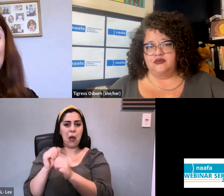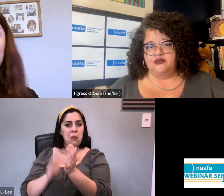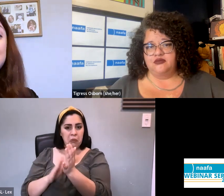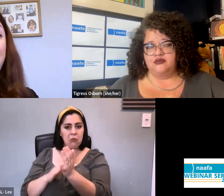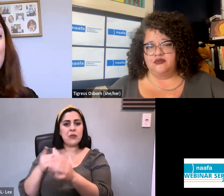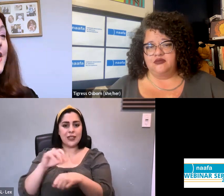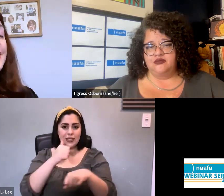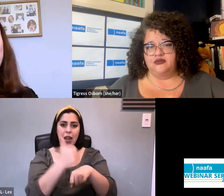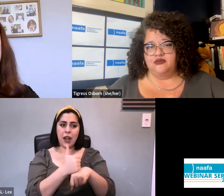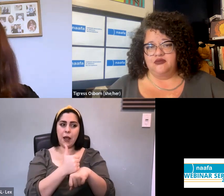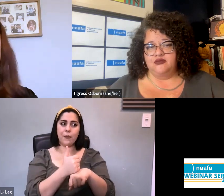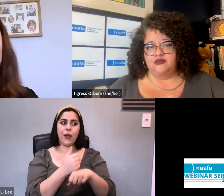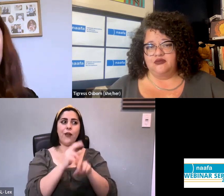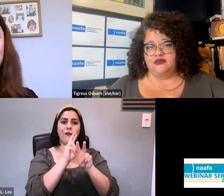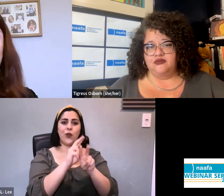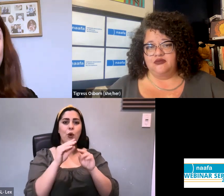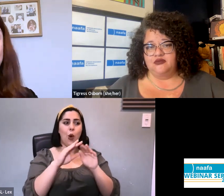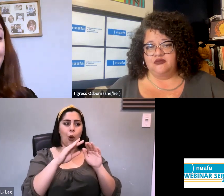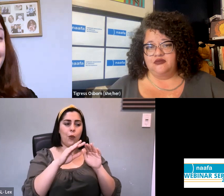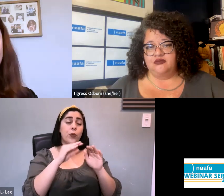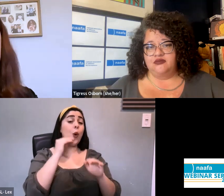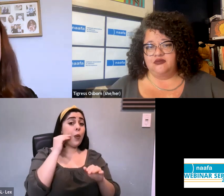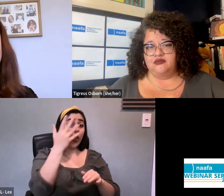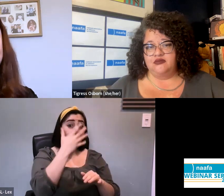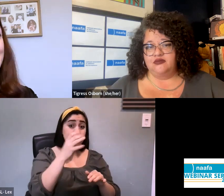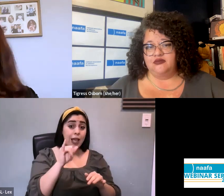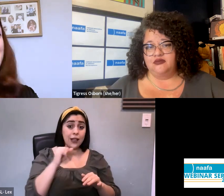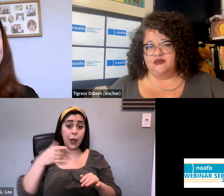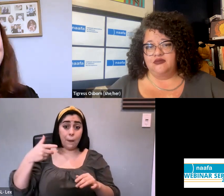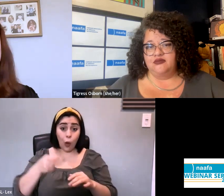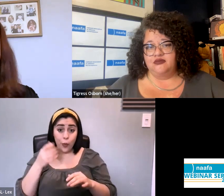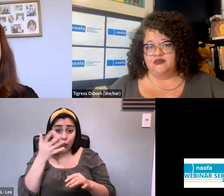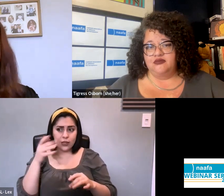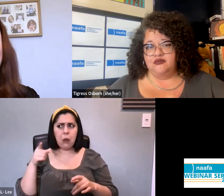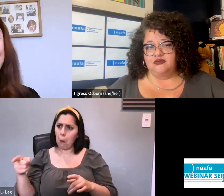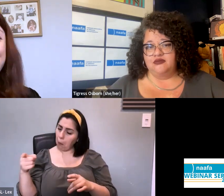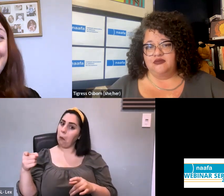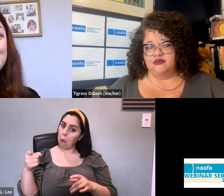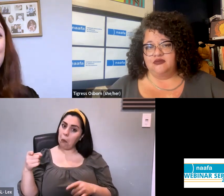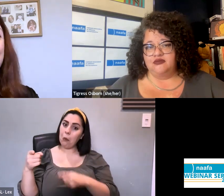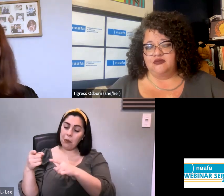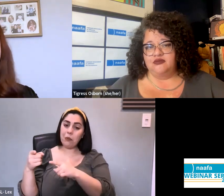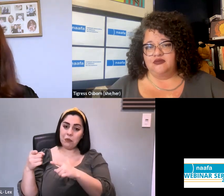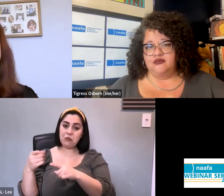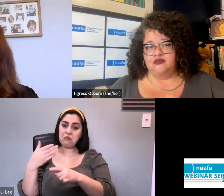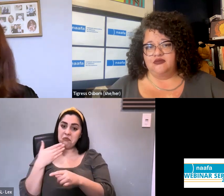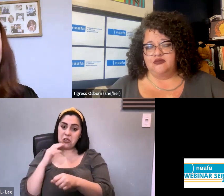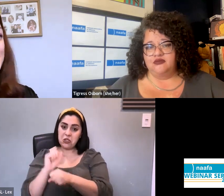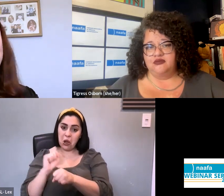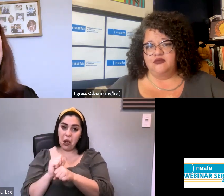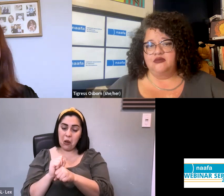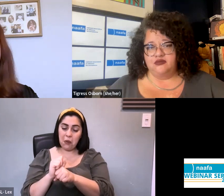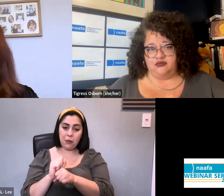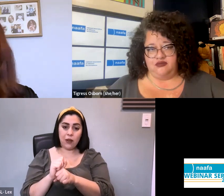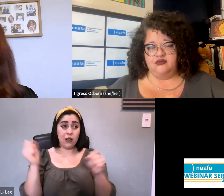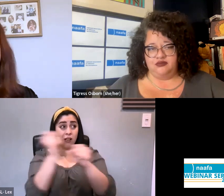funeral home looks like, what a embalming room looks like. That's a real embalming machine. Those are real tools that we use.